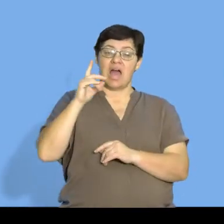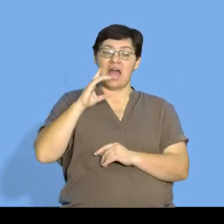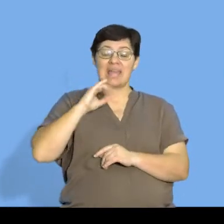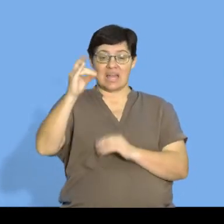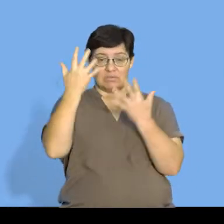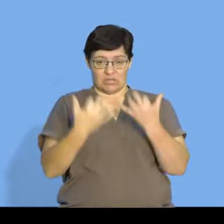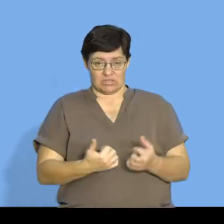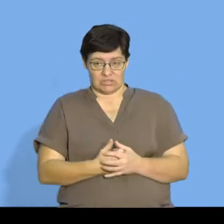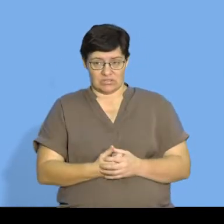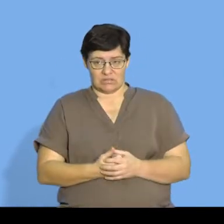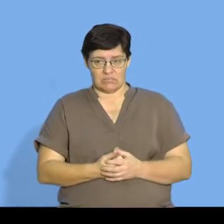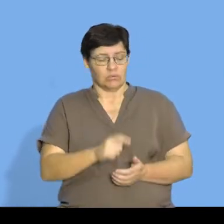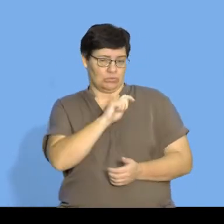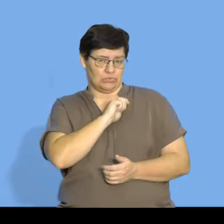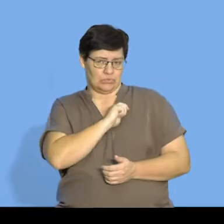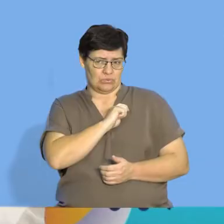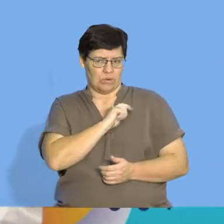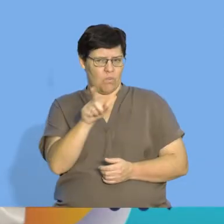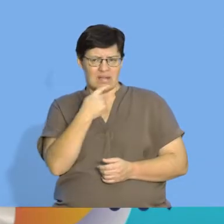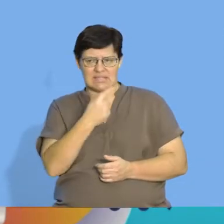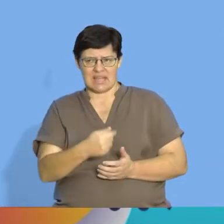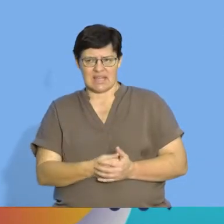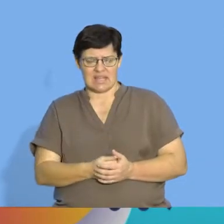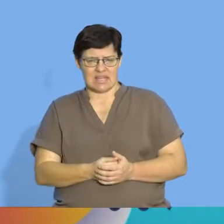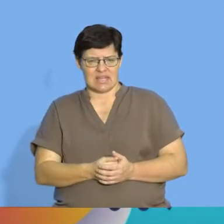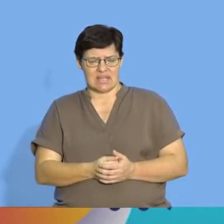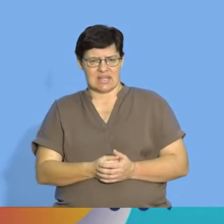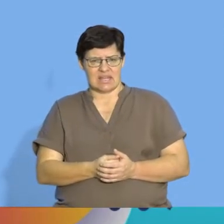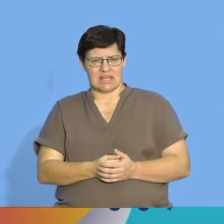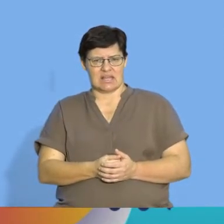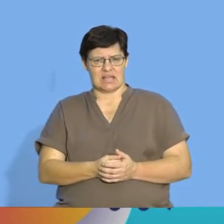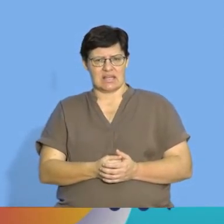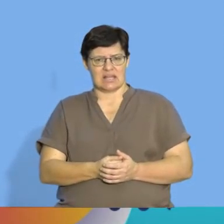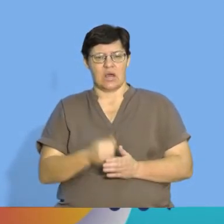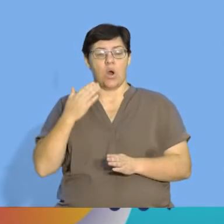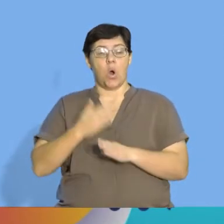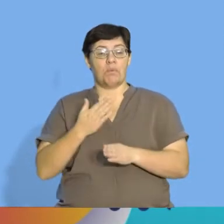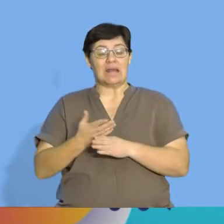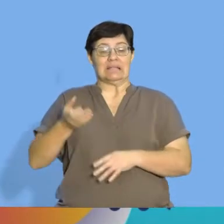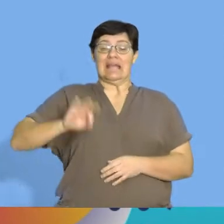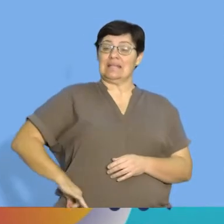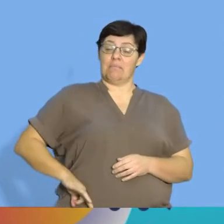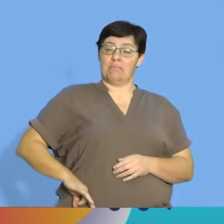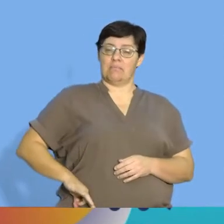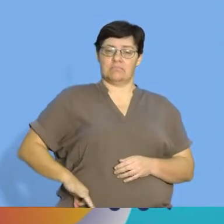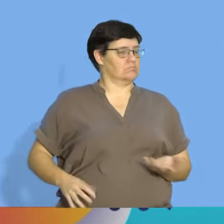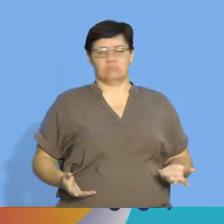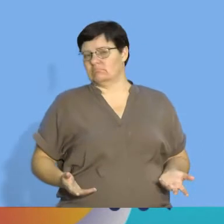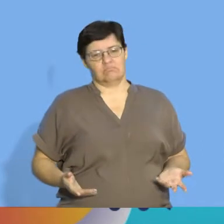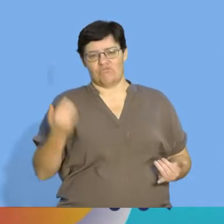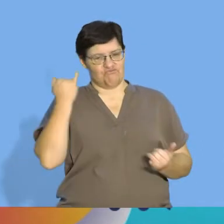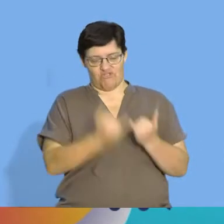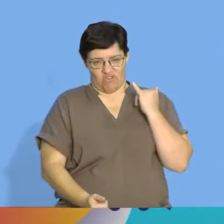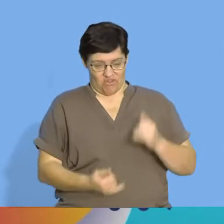cash budget, then definitely it would be true. But because it's saying it must appear in my as an operating income,